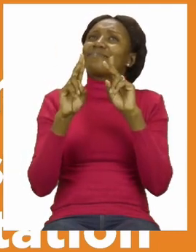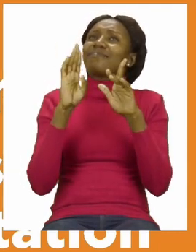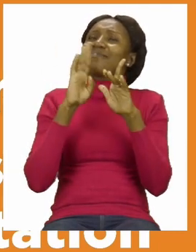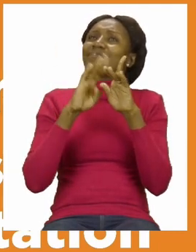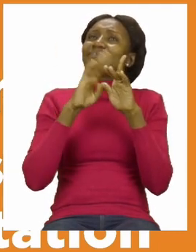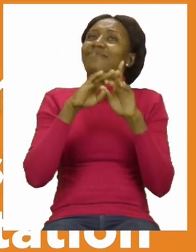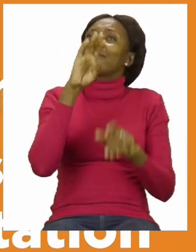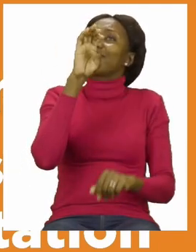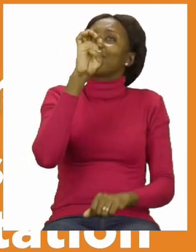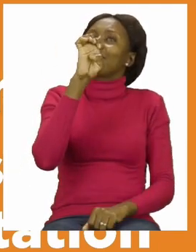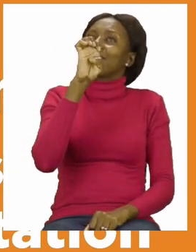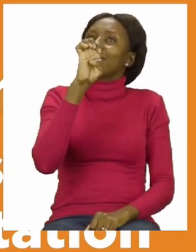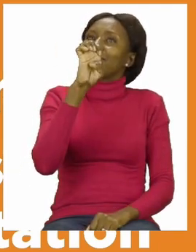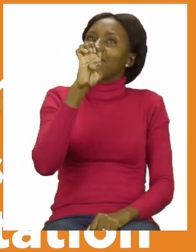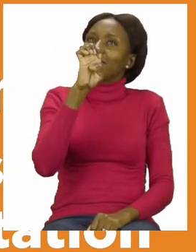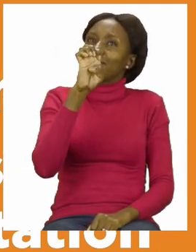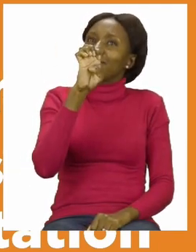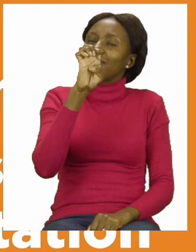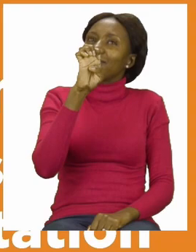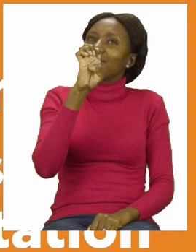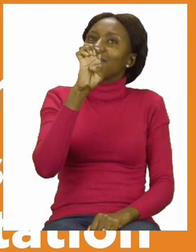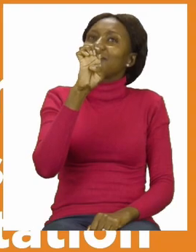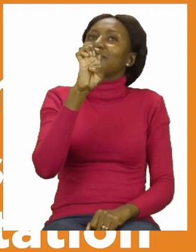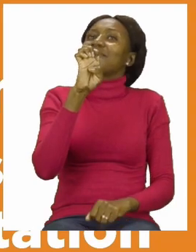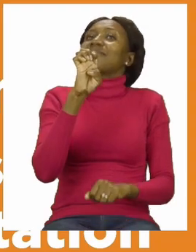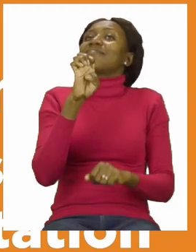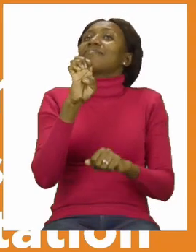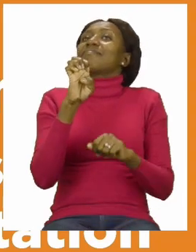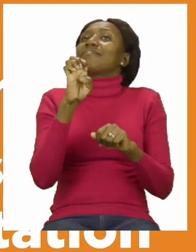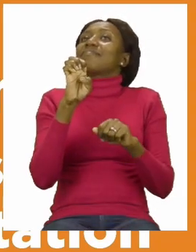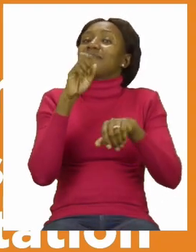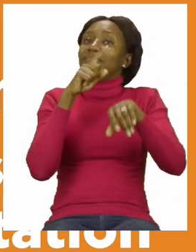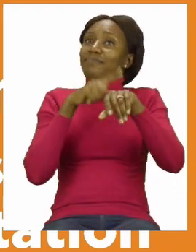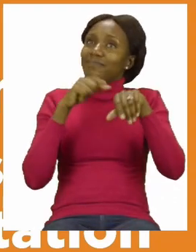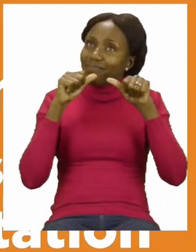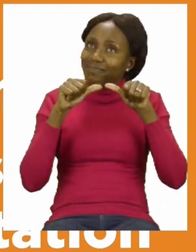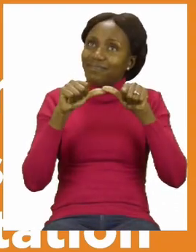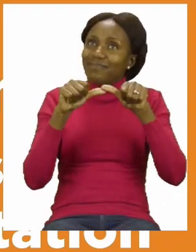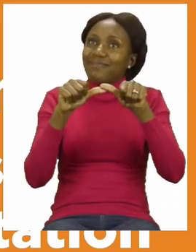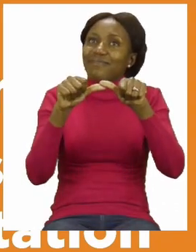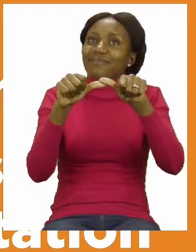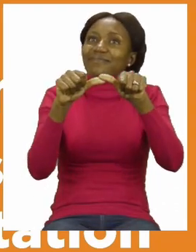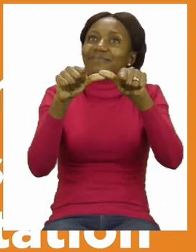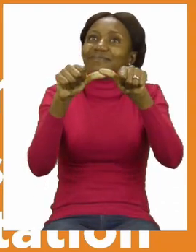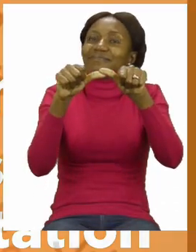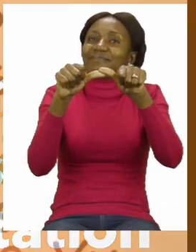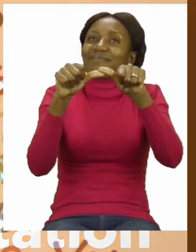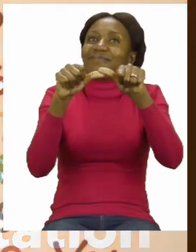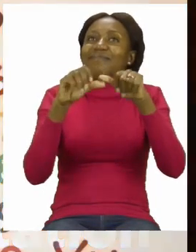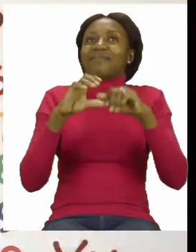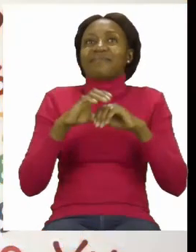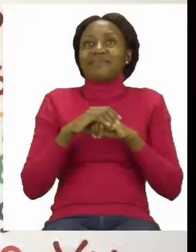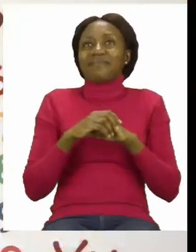E, computation, and present continuous tense.